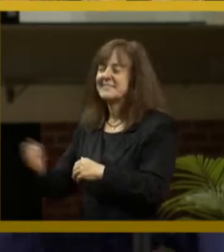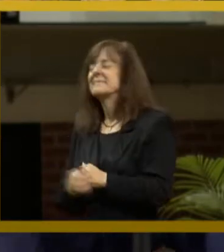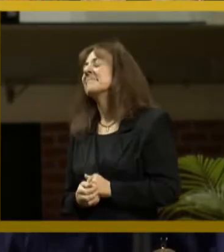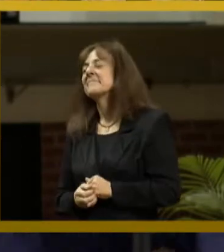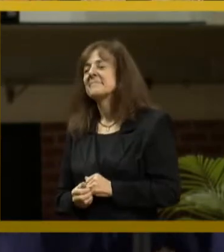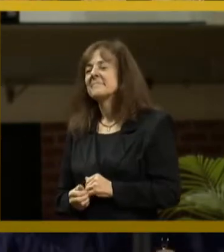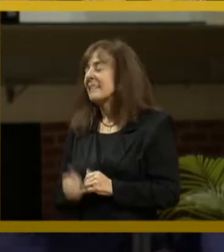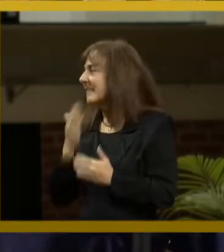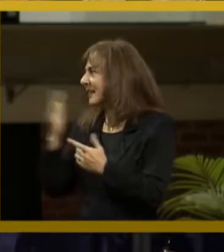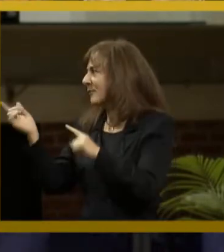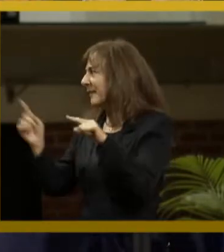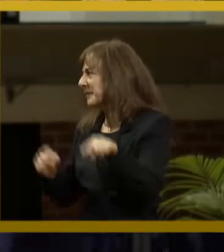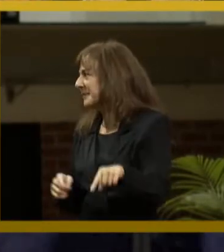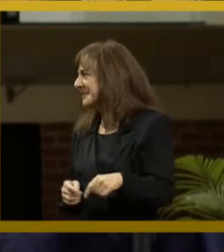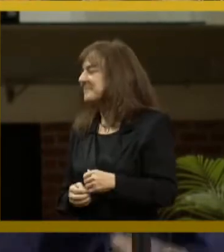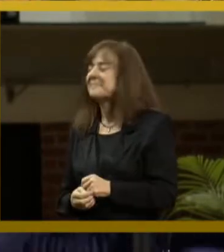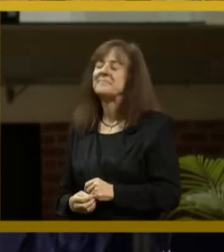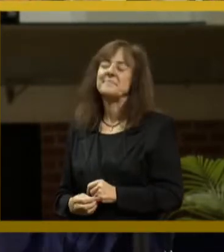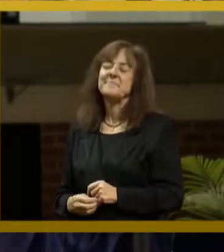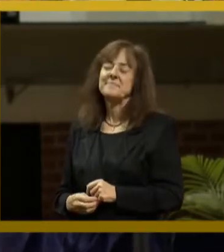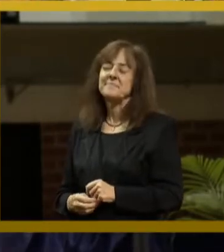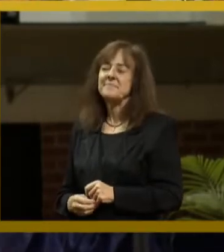Thanks for being here.